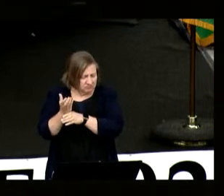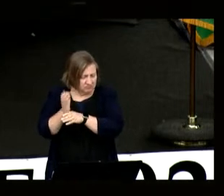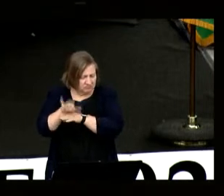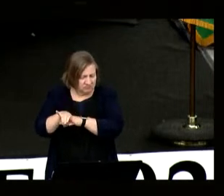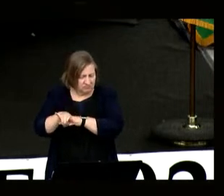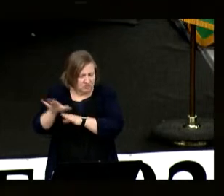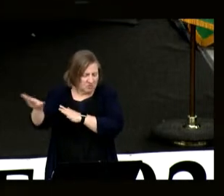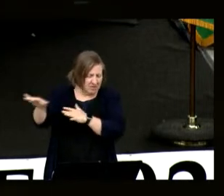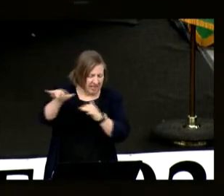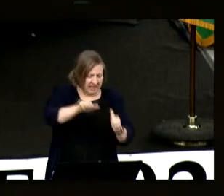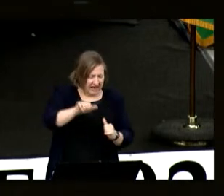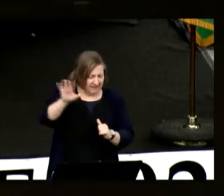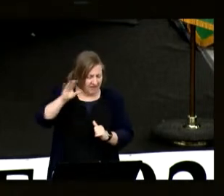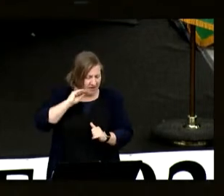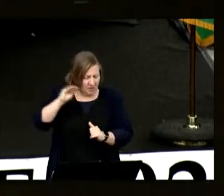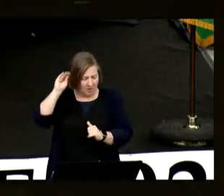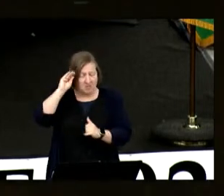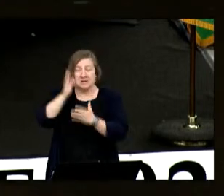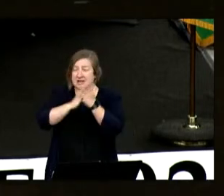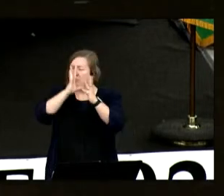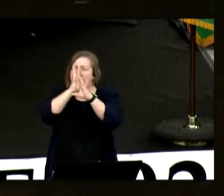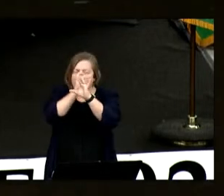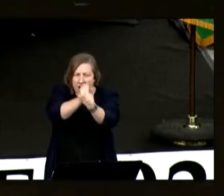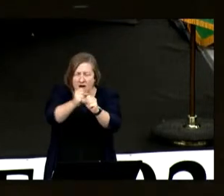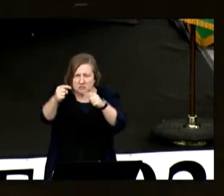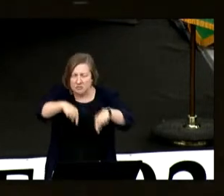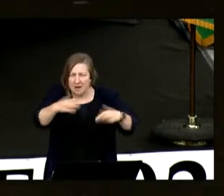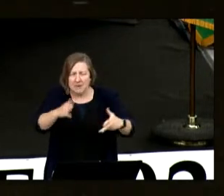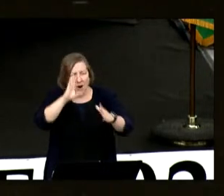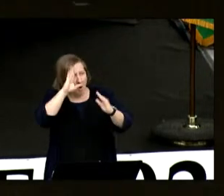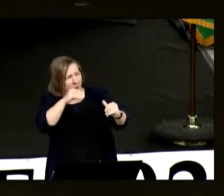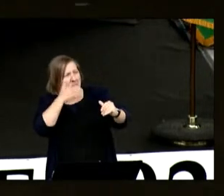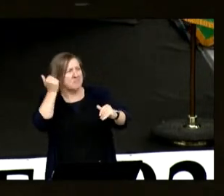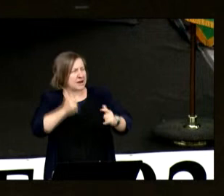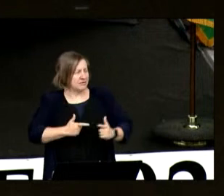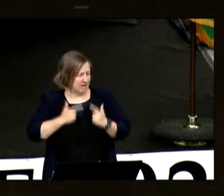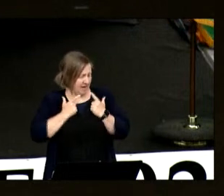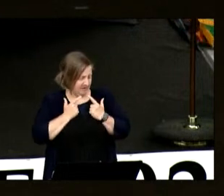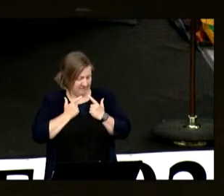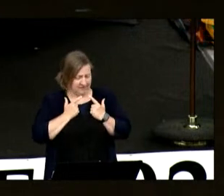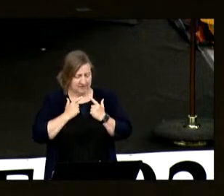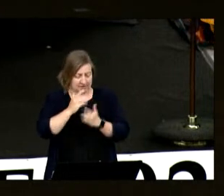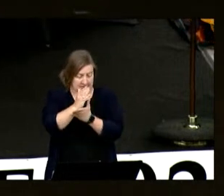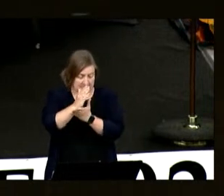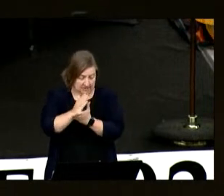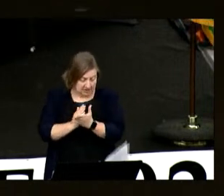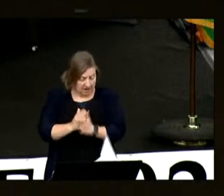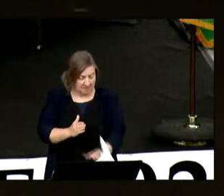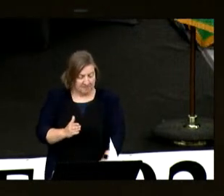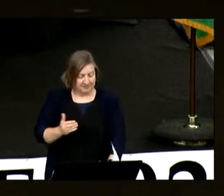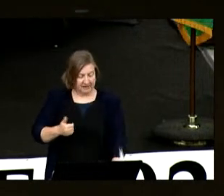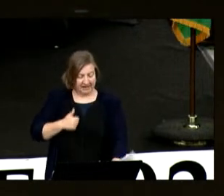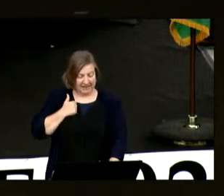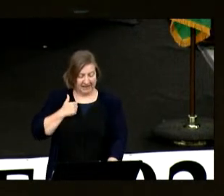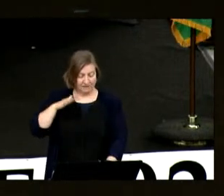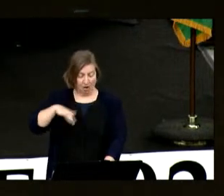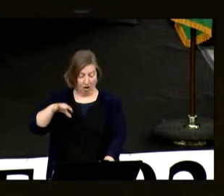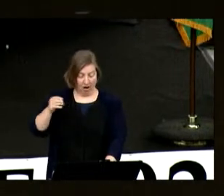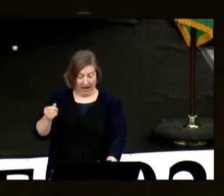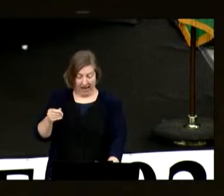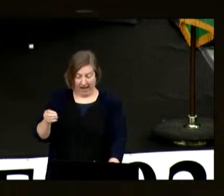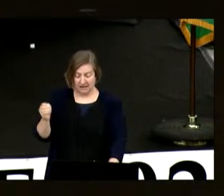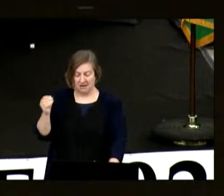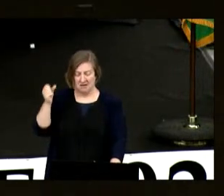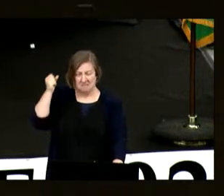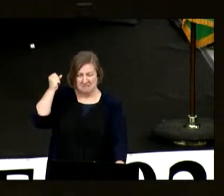their distant homes in hope of a better life. And some have lived on this land for